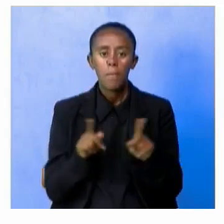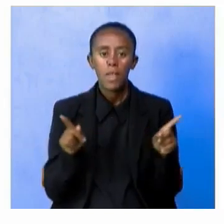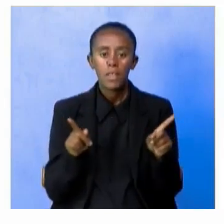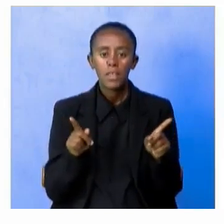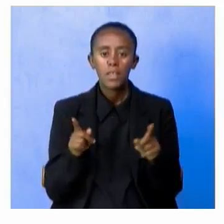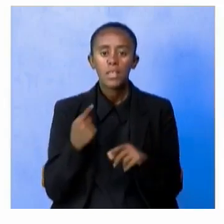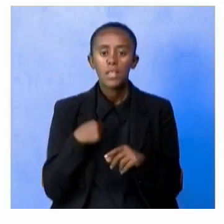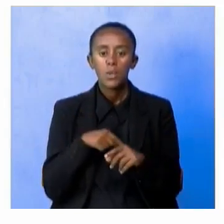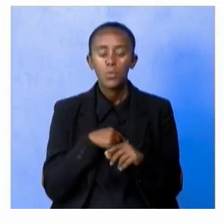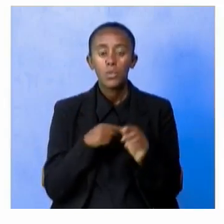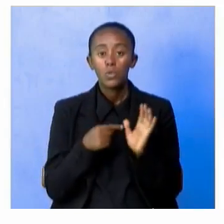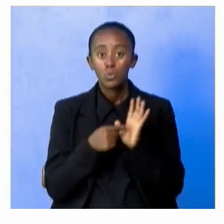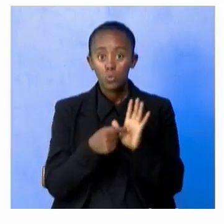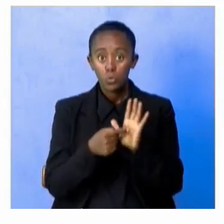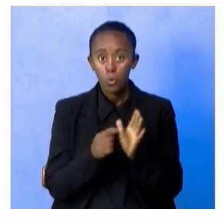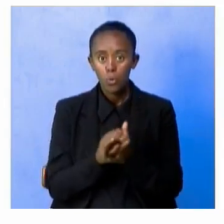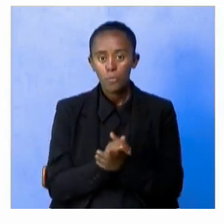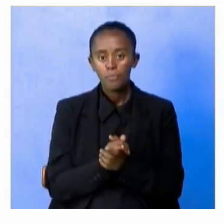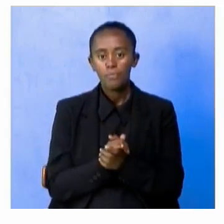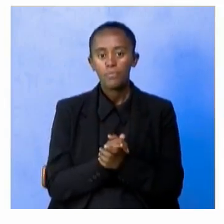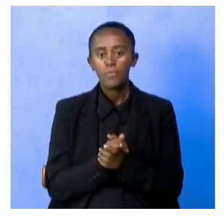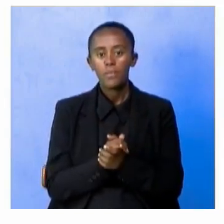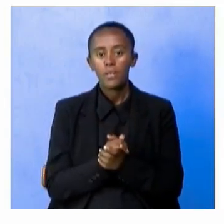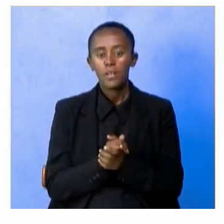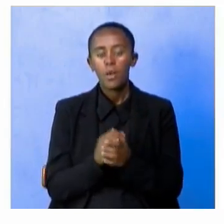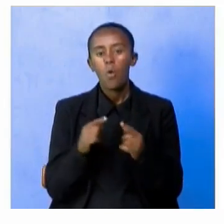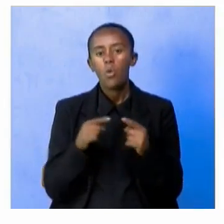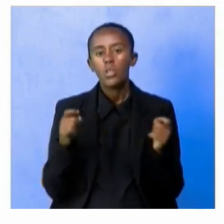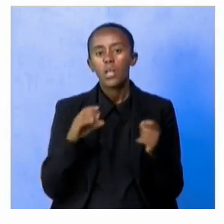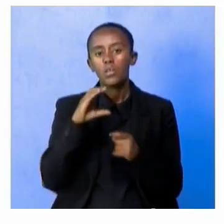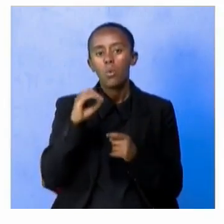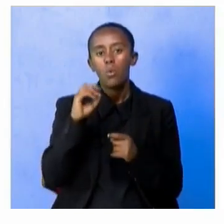We use to show contrast